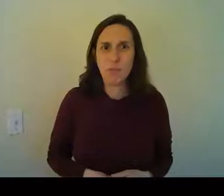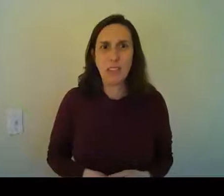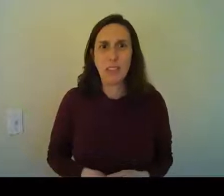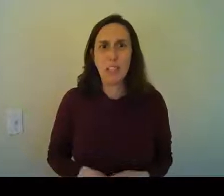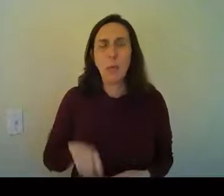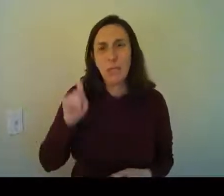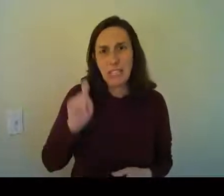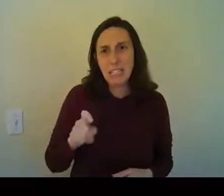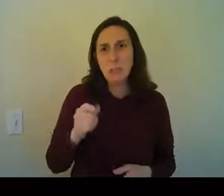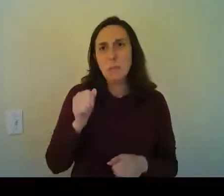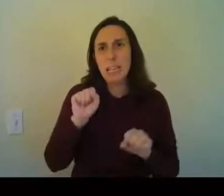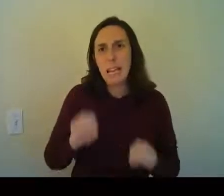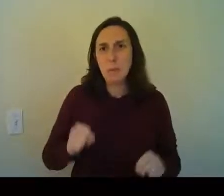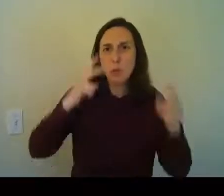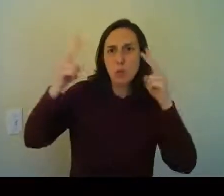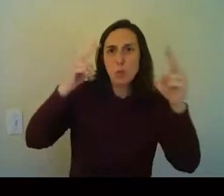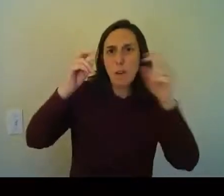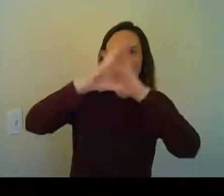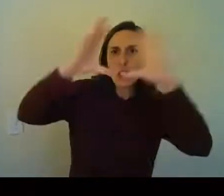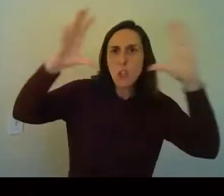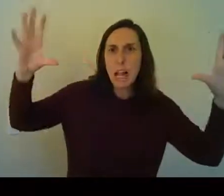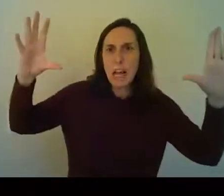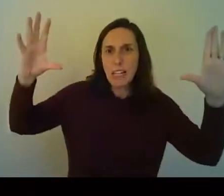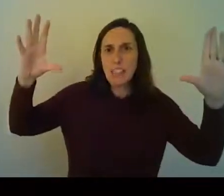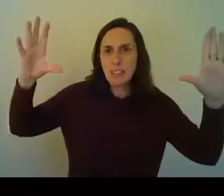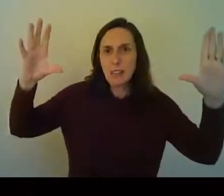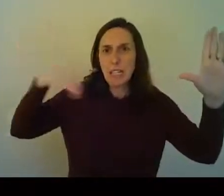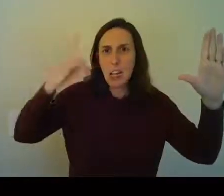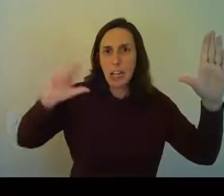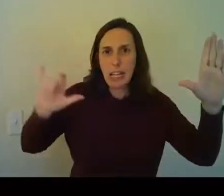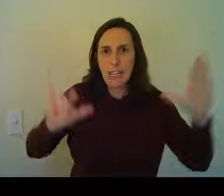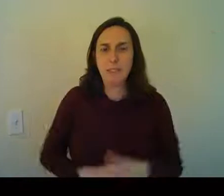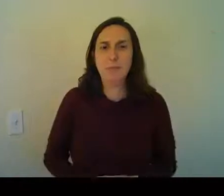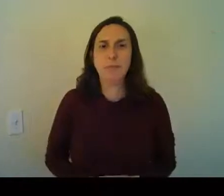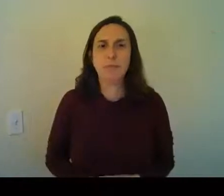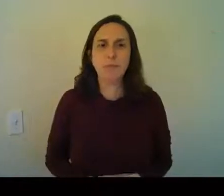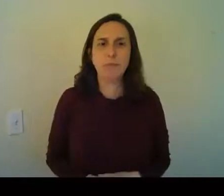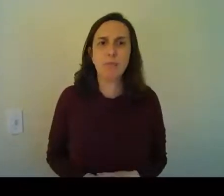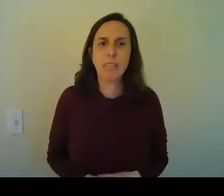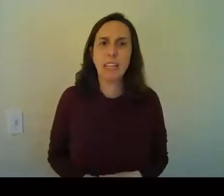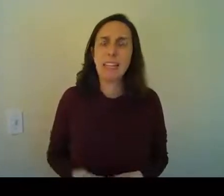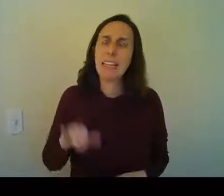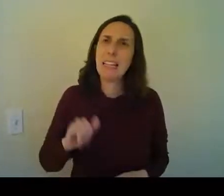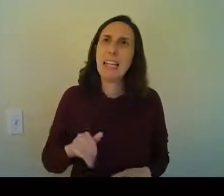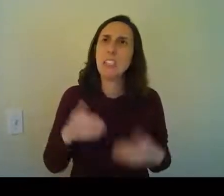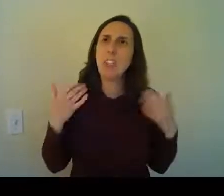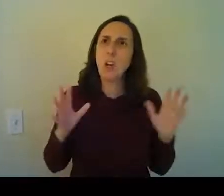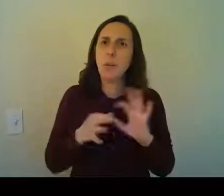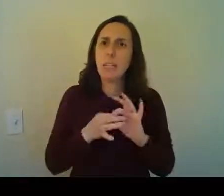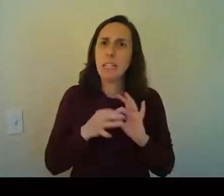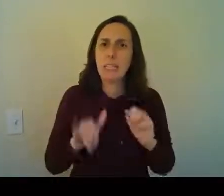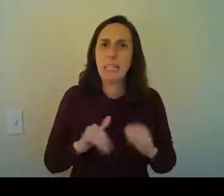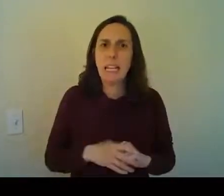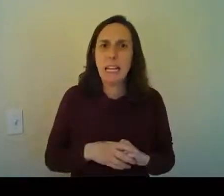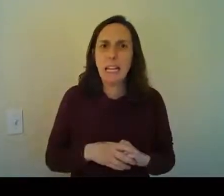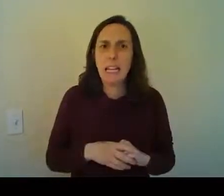those visualizations in to get a hang for it. So that's the administrative stuff I have. Continue to email